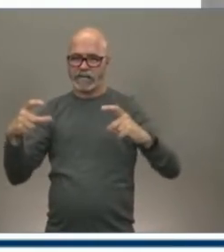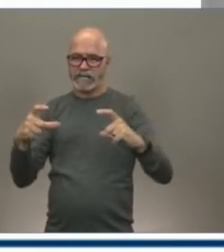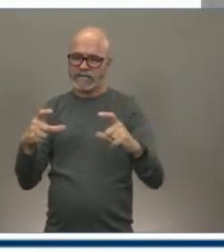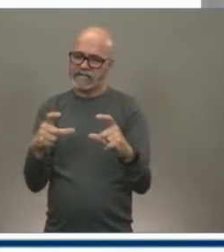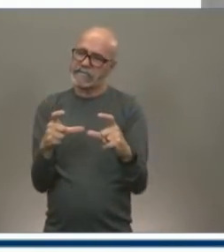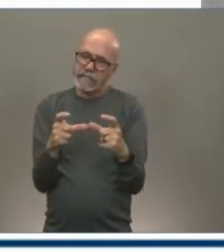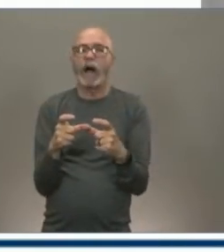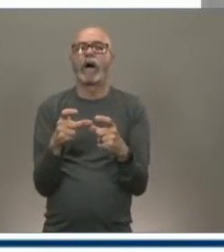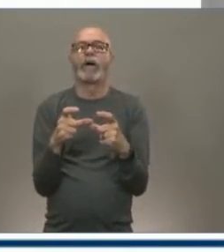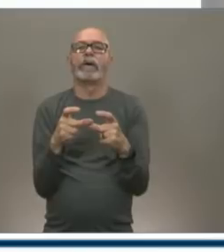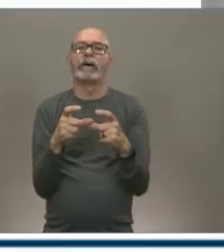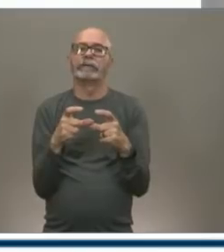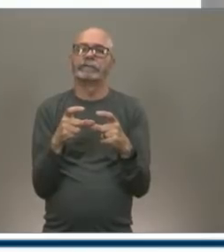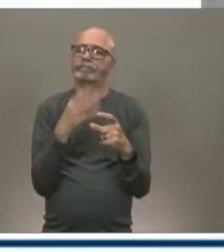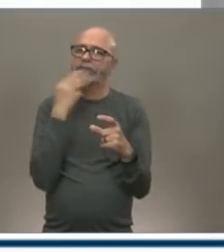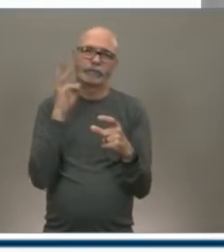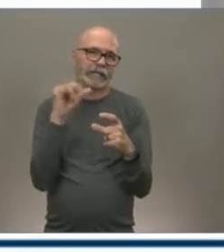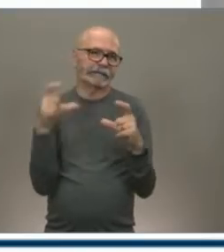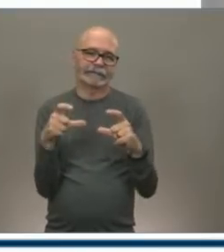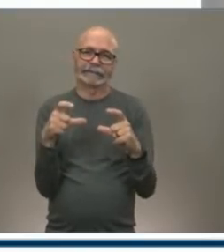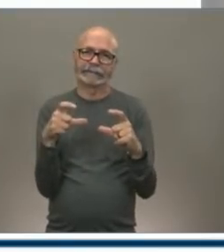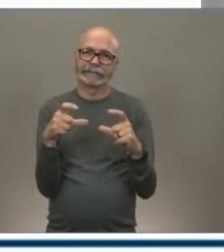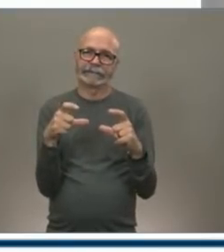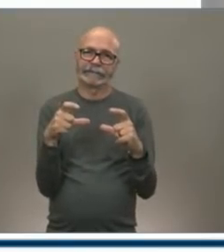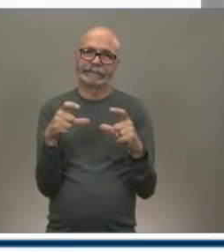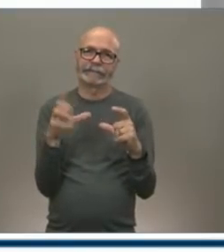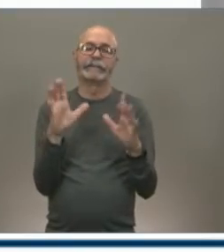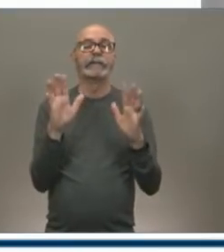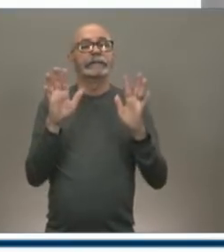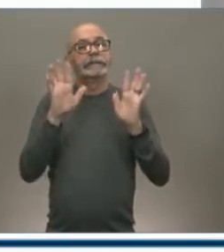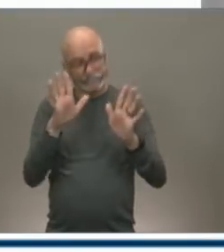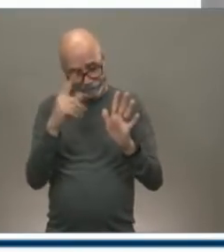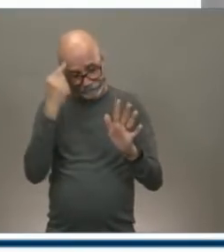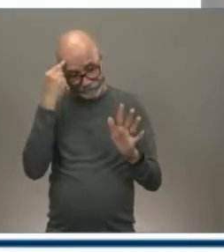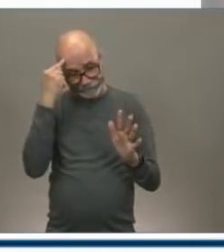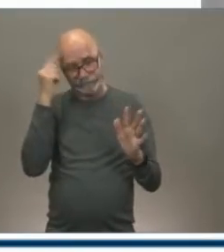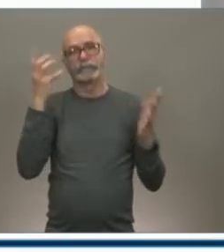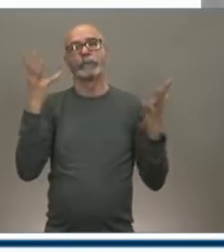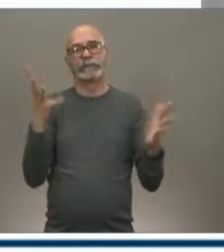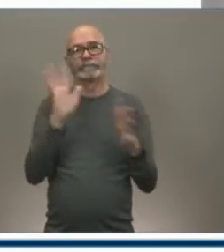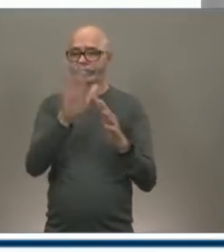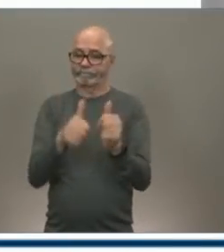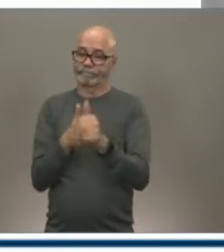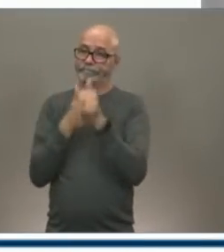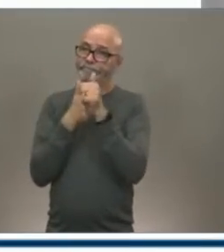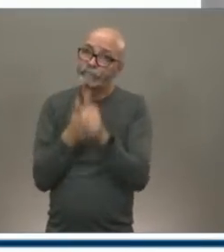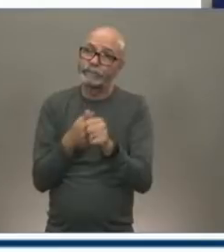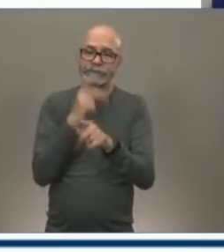in many of our communities. So stay committed to the protocols, stay strong, and stay safe, everyone.